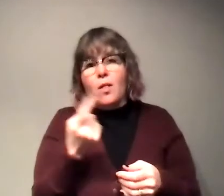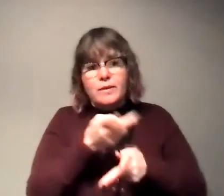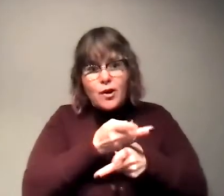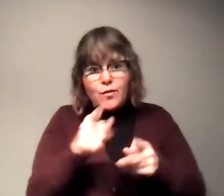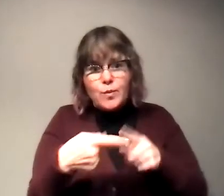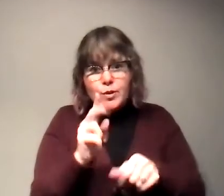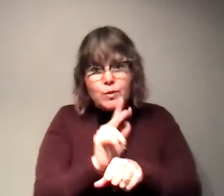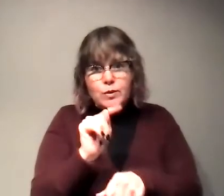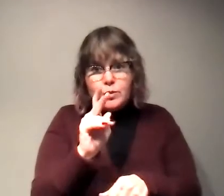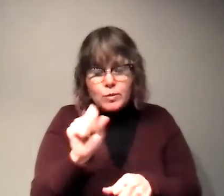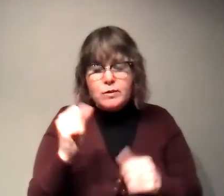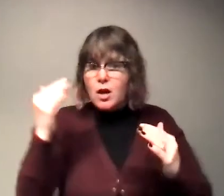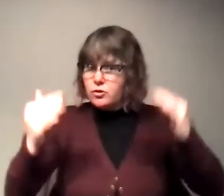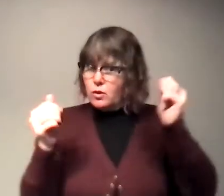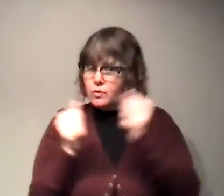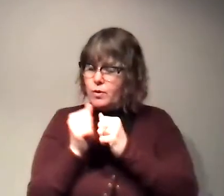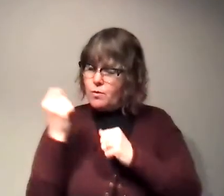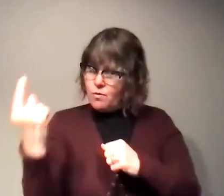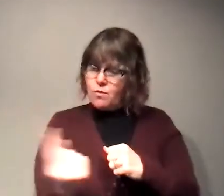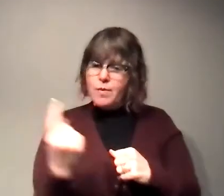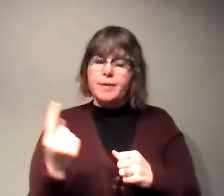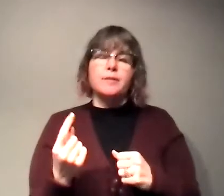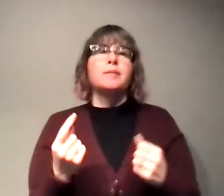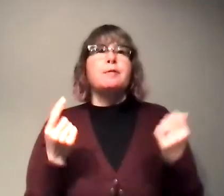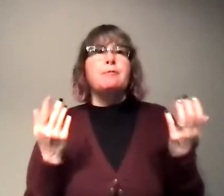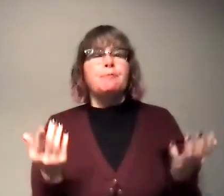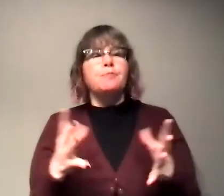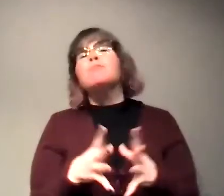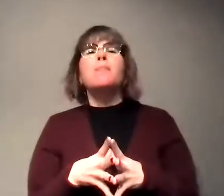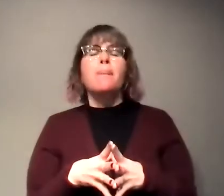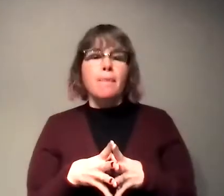have grown-ups with you. I'd say that